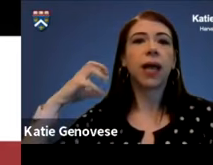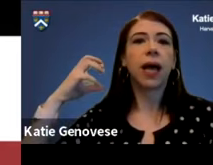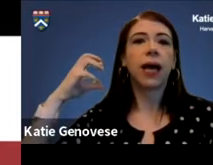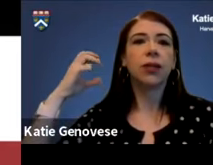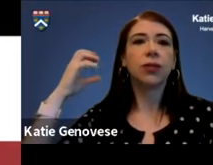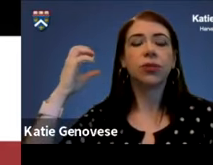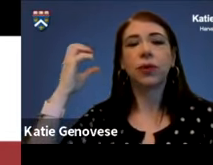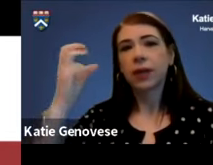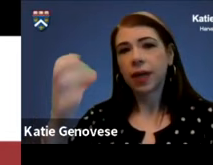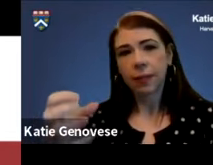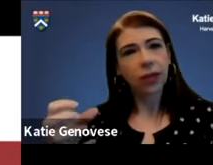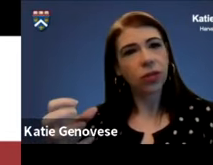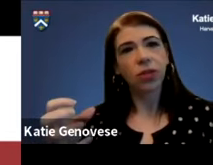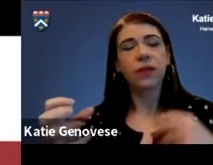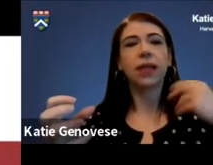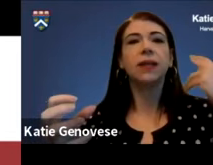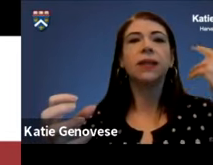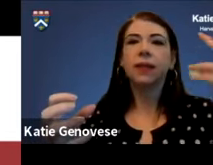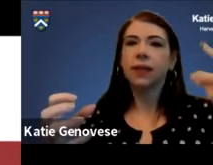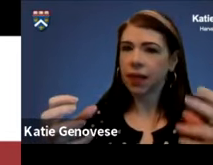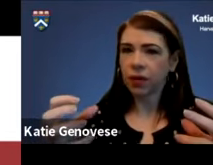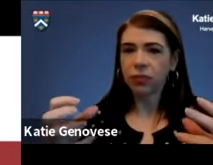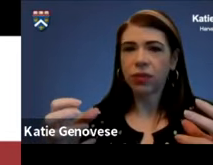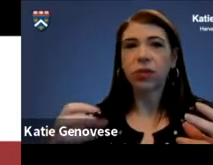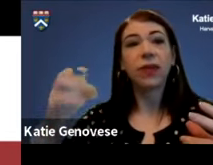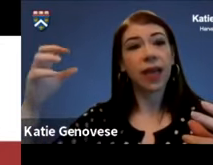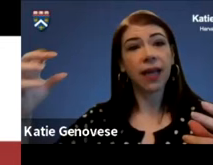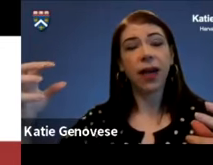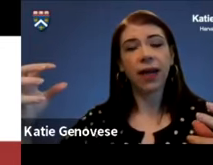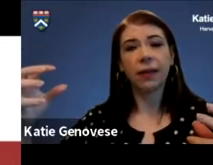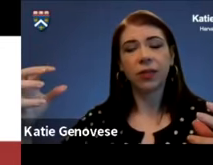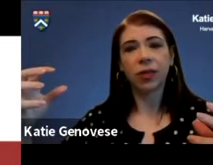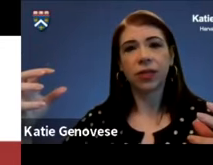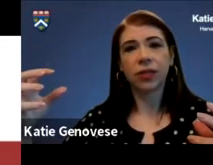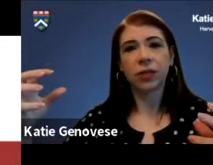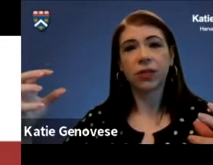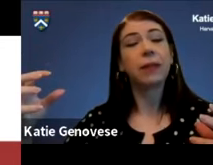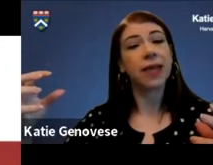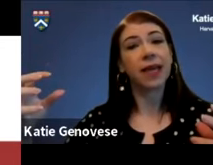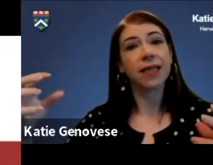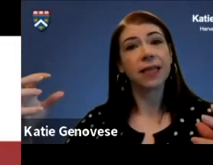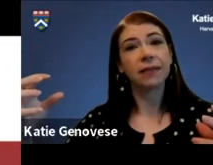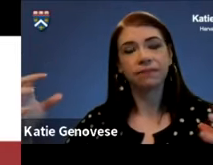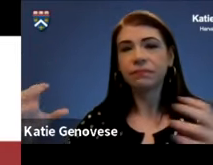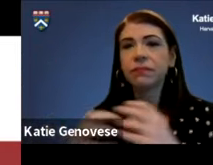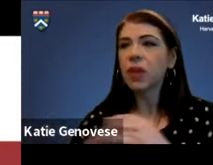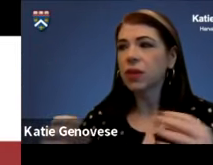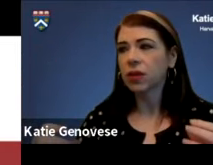would apply to a micro certificate, a graduate certificate, and your ALM degree simultaneously.